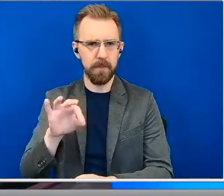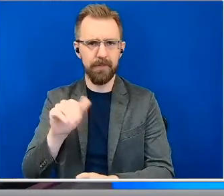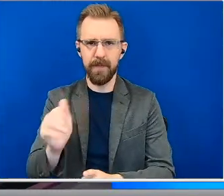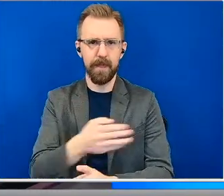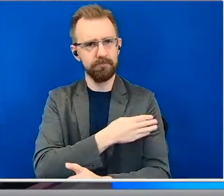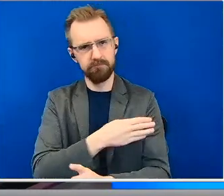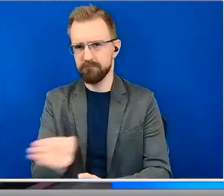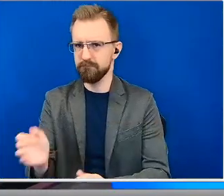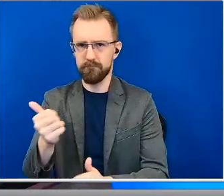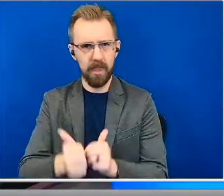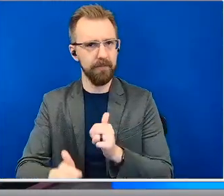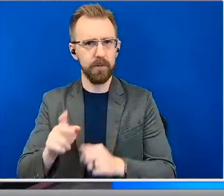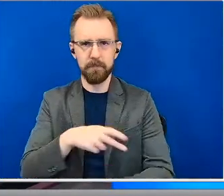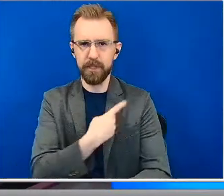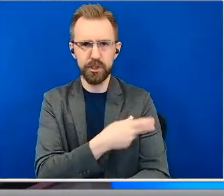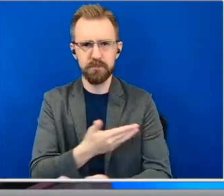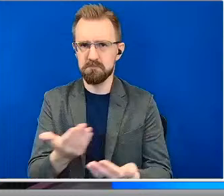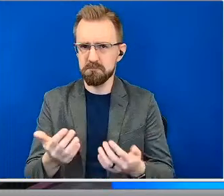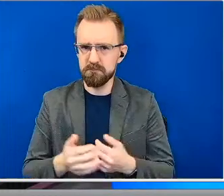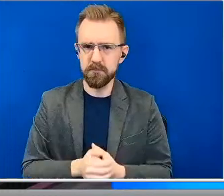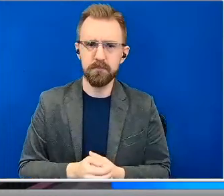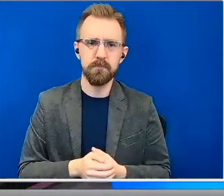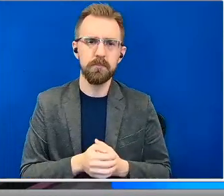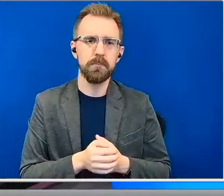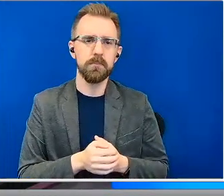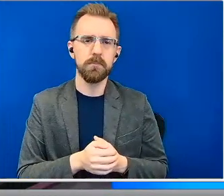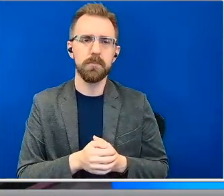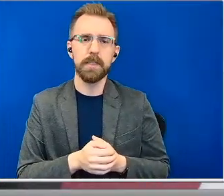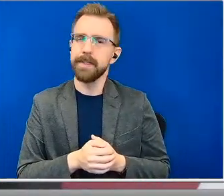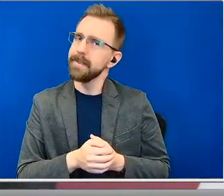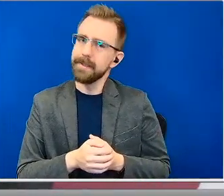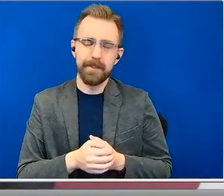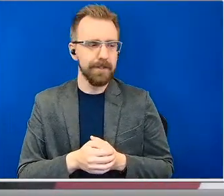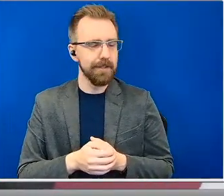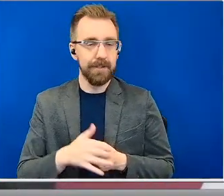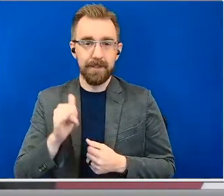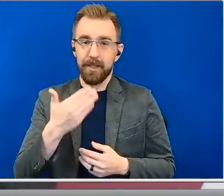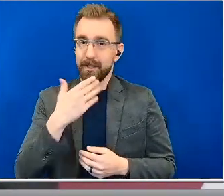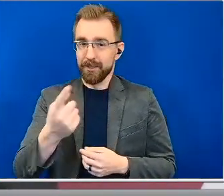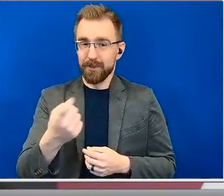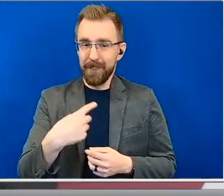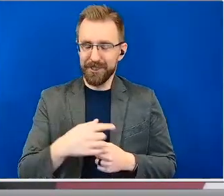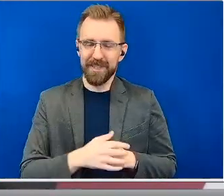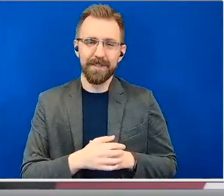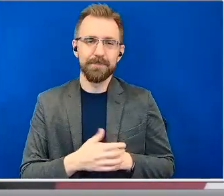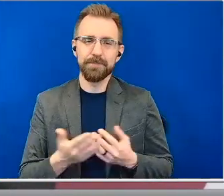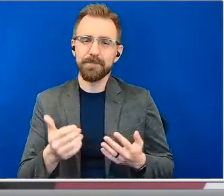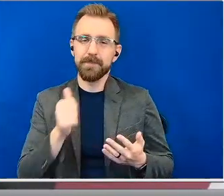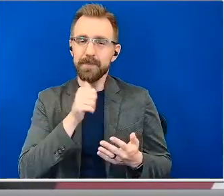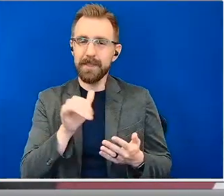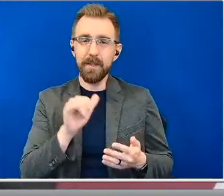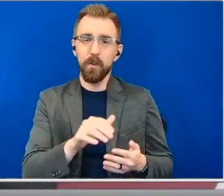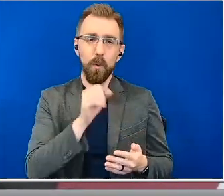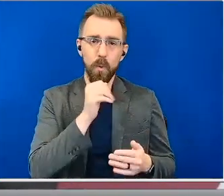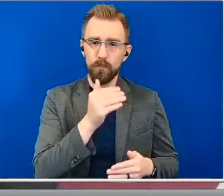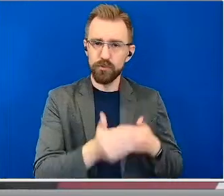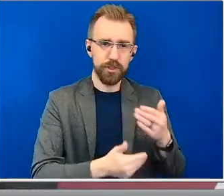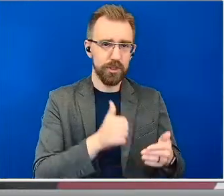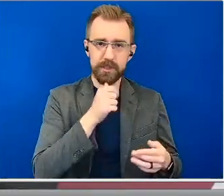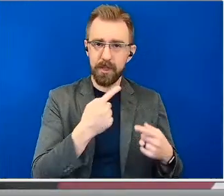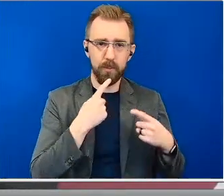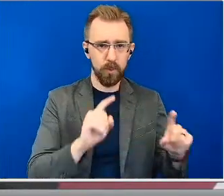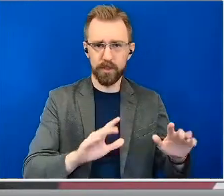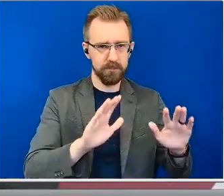patient? Man, it's that's a good question. So it's not that the older procedure did not work, right? It worked